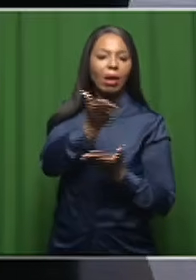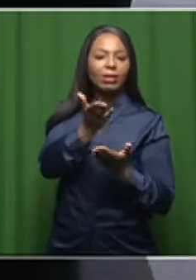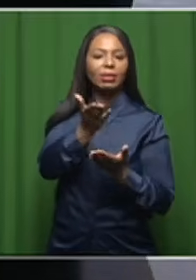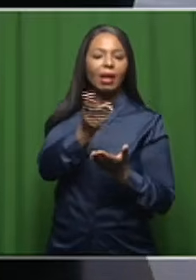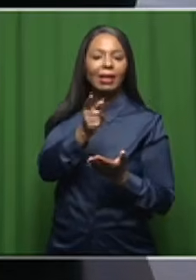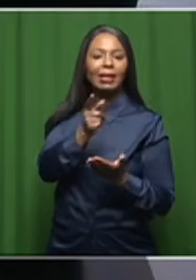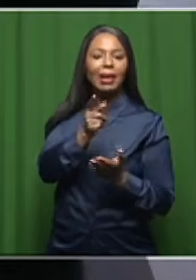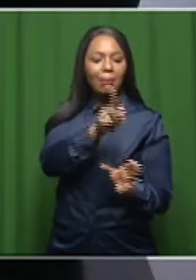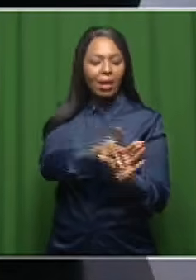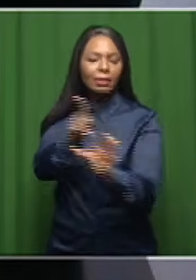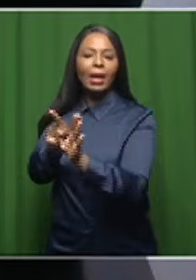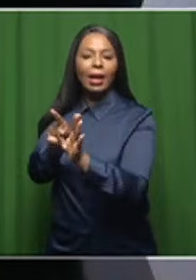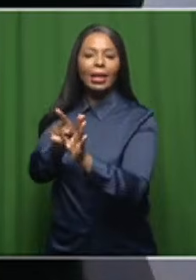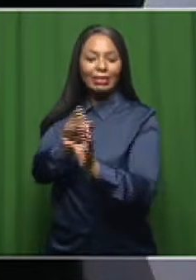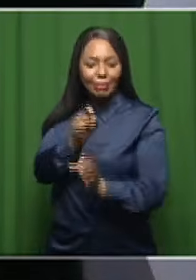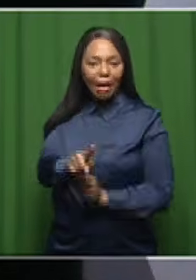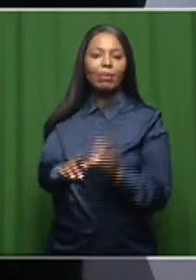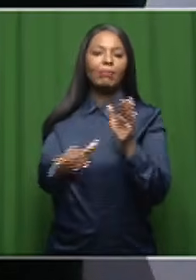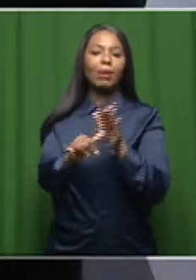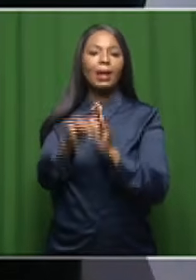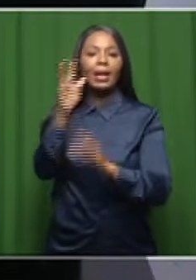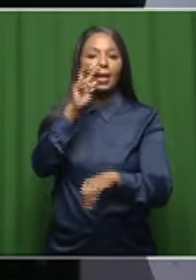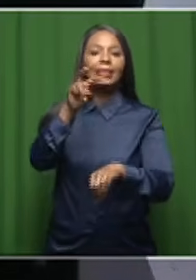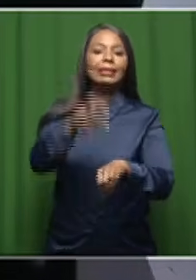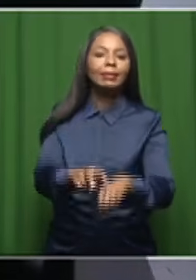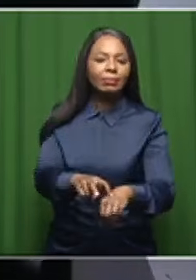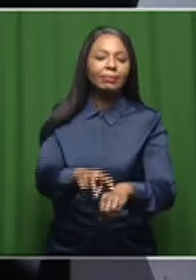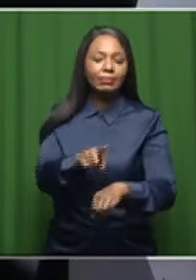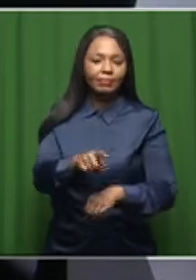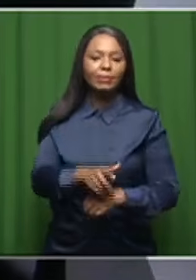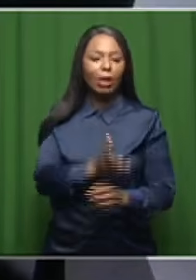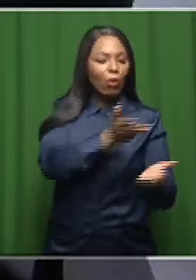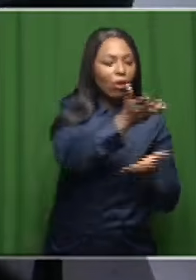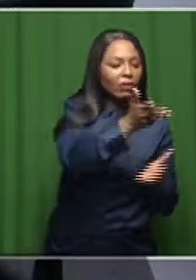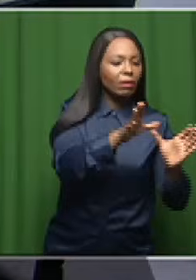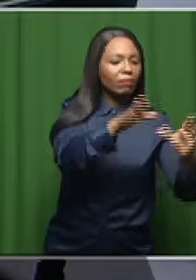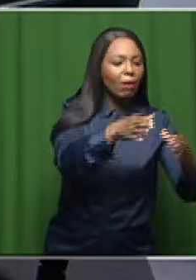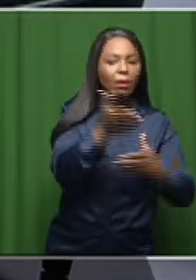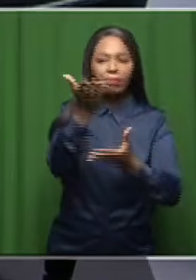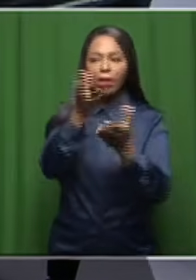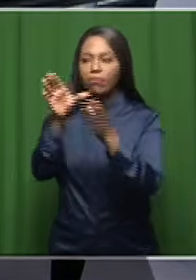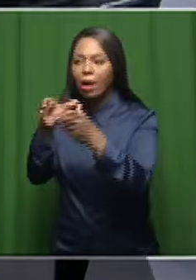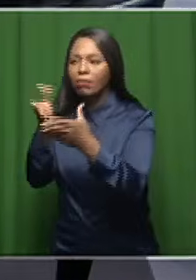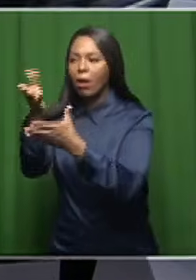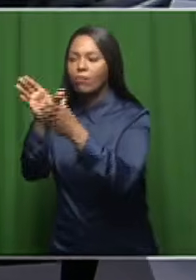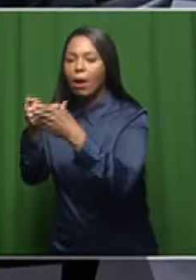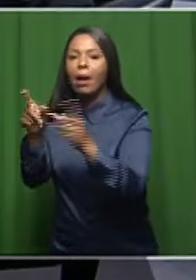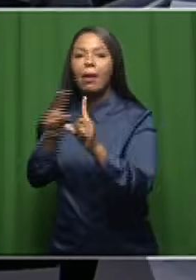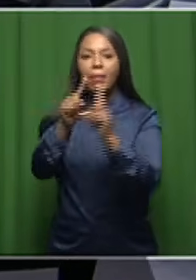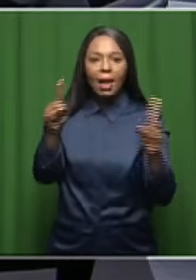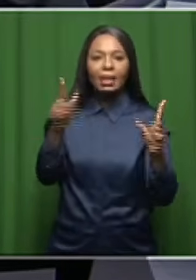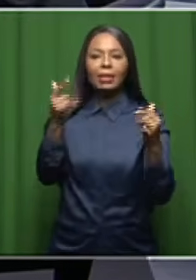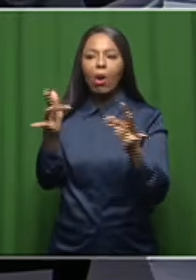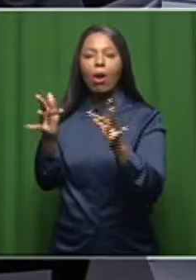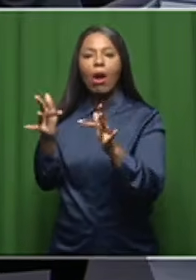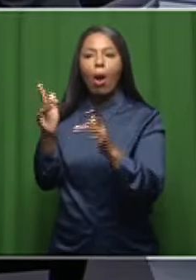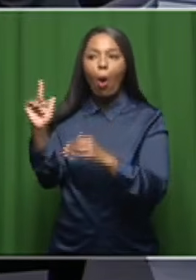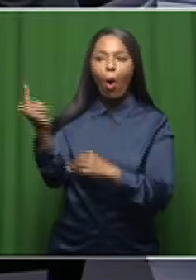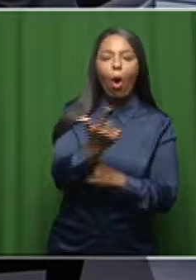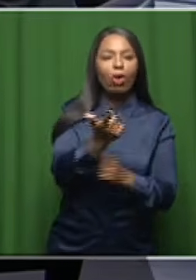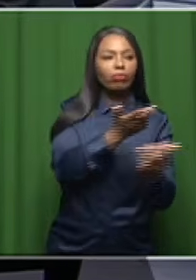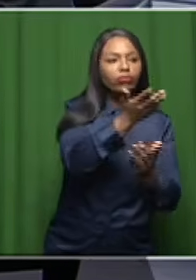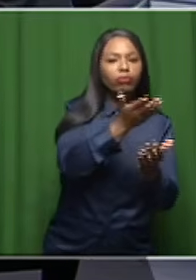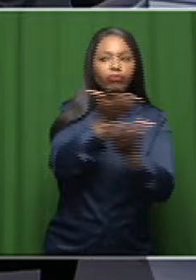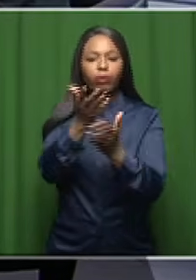So these are the conversations I'm having in different corners, but I seek to align these conversations that I'm having in different